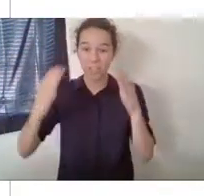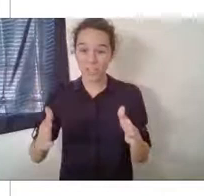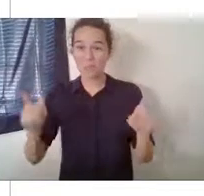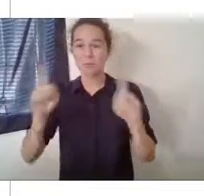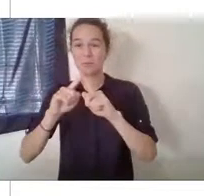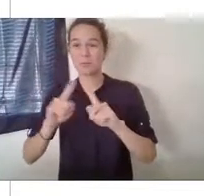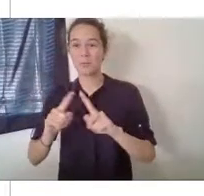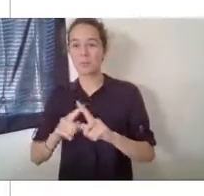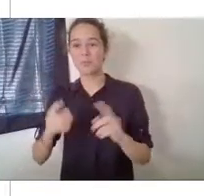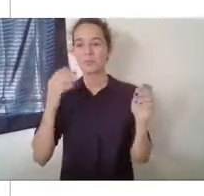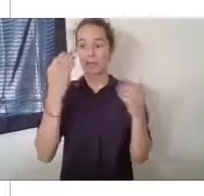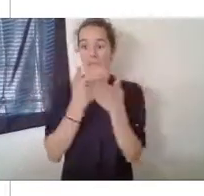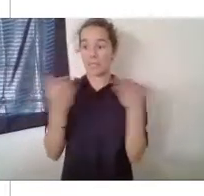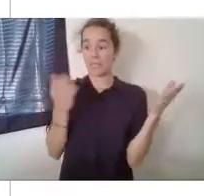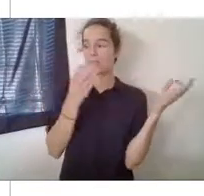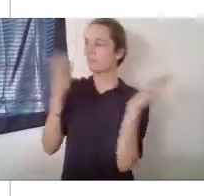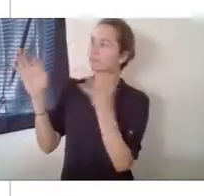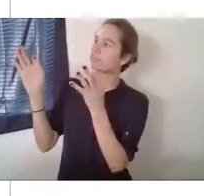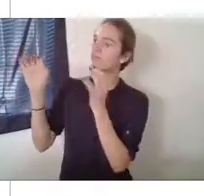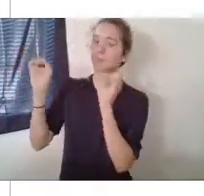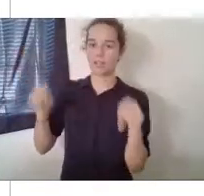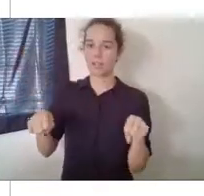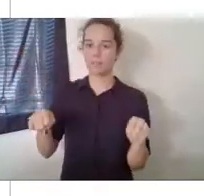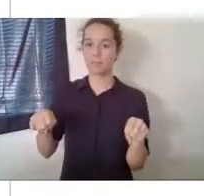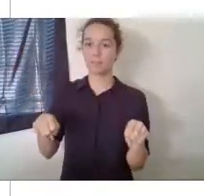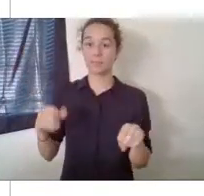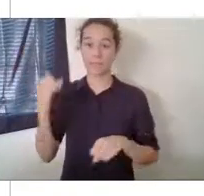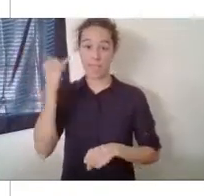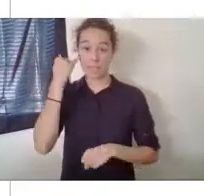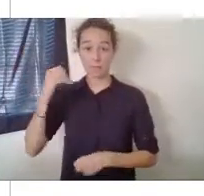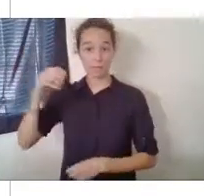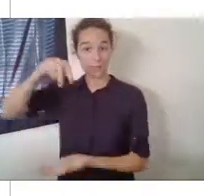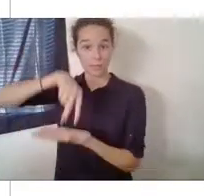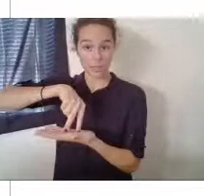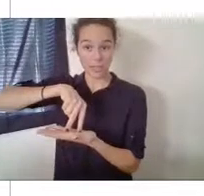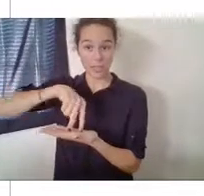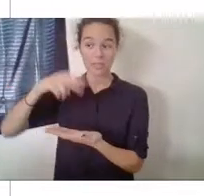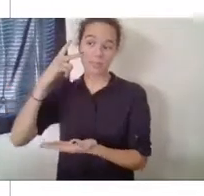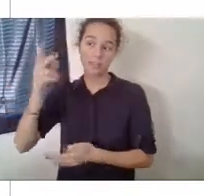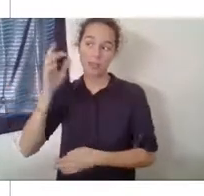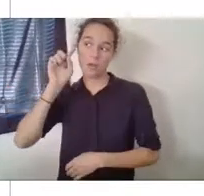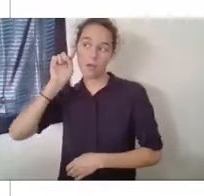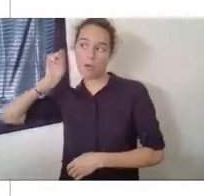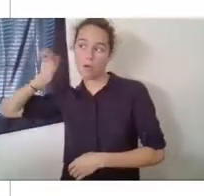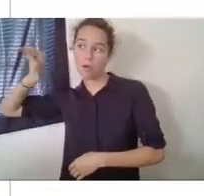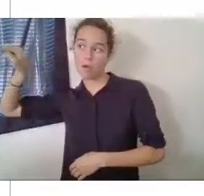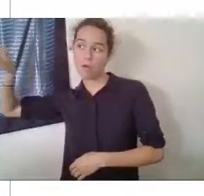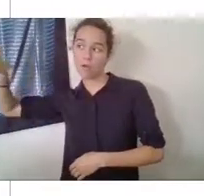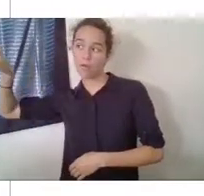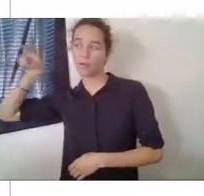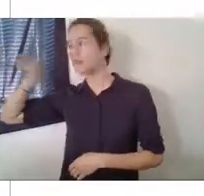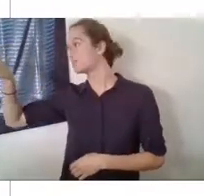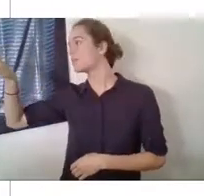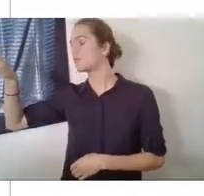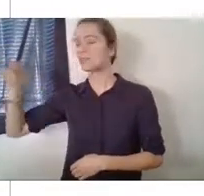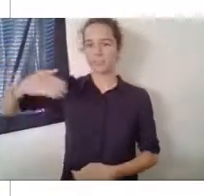your peripheral vision outside the window. And if a car were to drive by, your instinct, your reaction would be to look out the